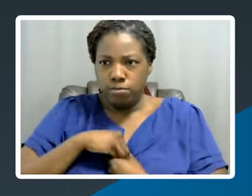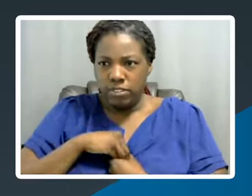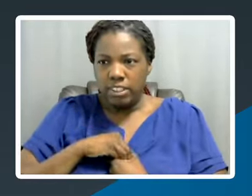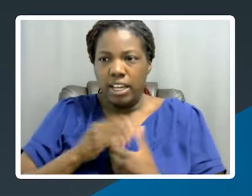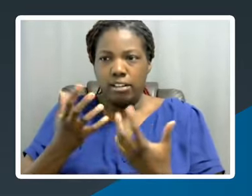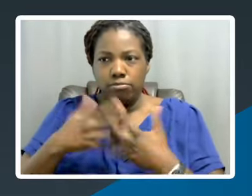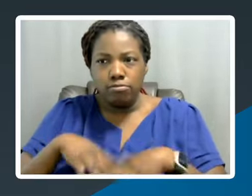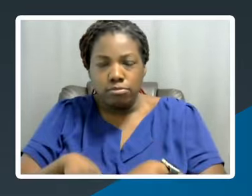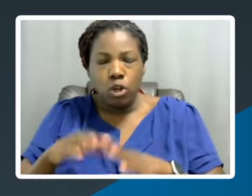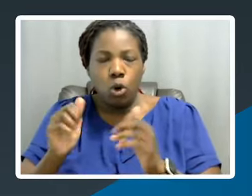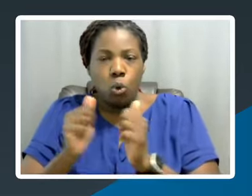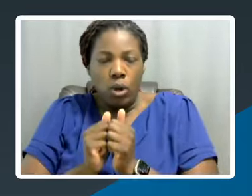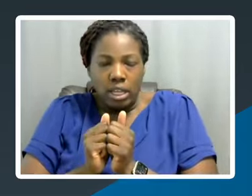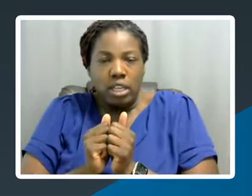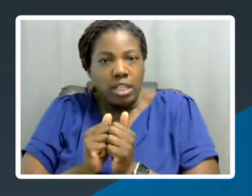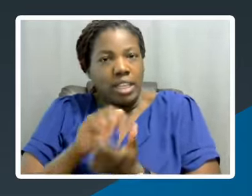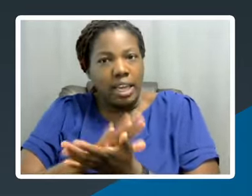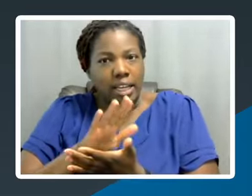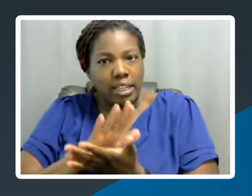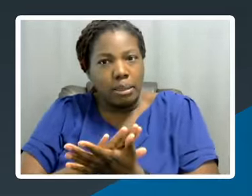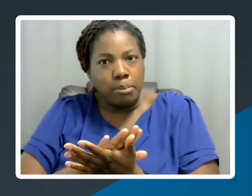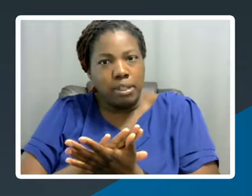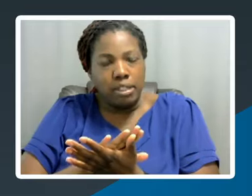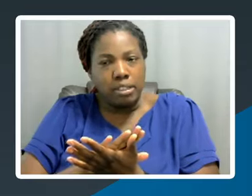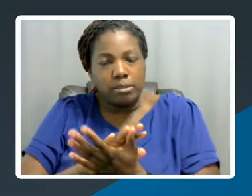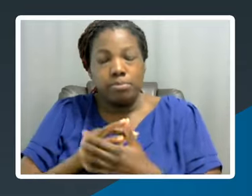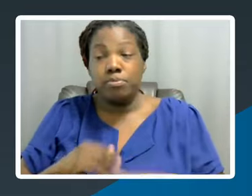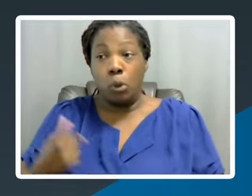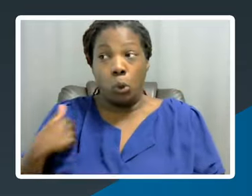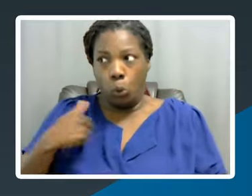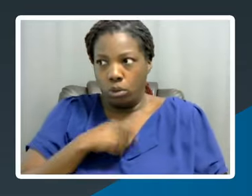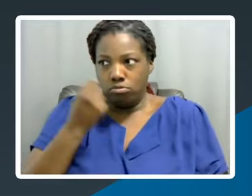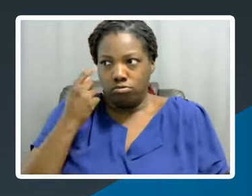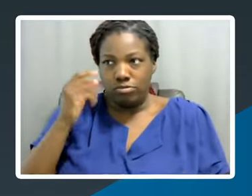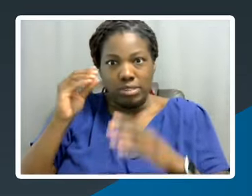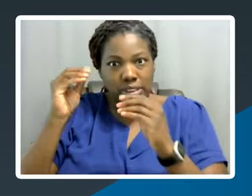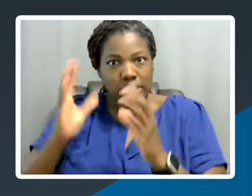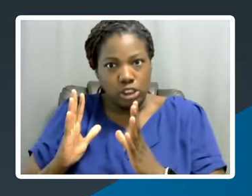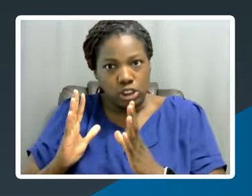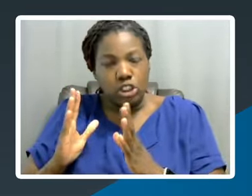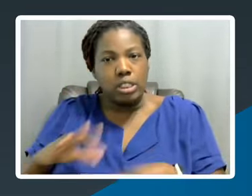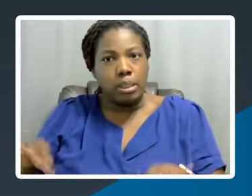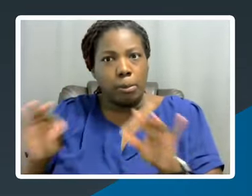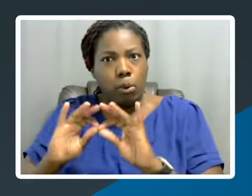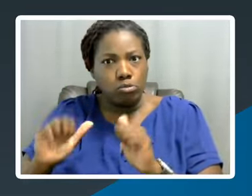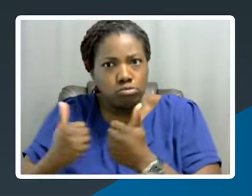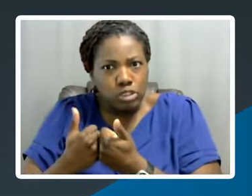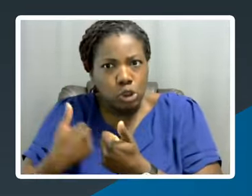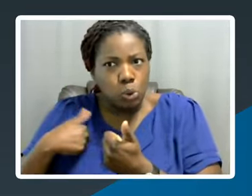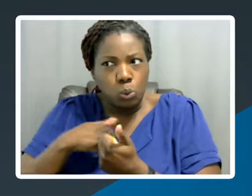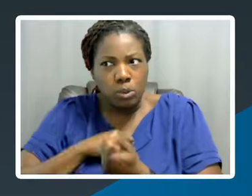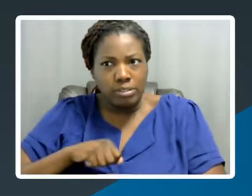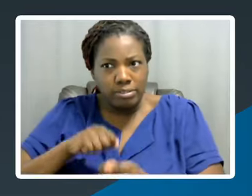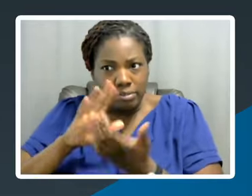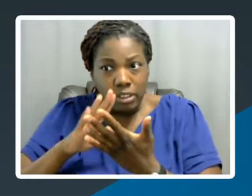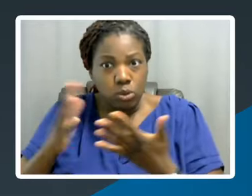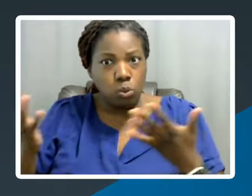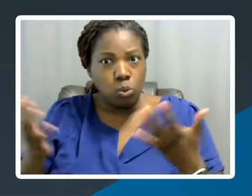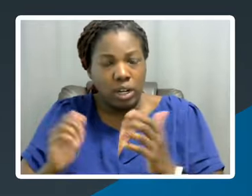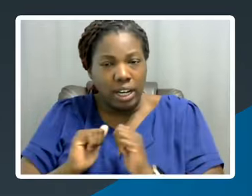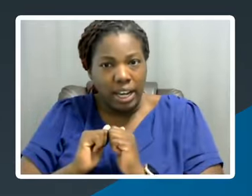process. So we know as educators that one of the most significant challenges that we face is how to keep